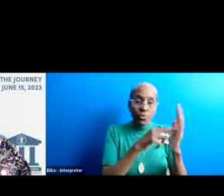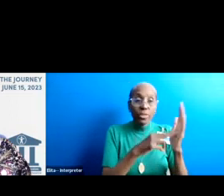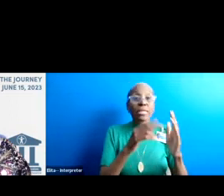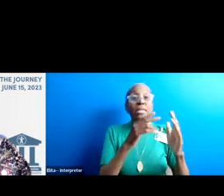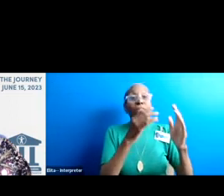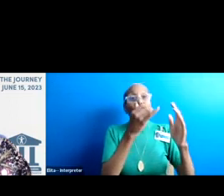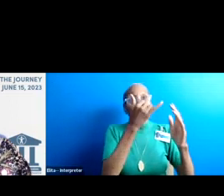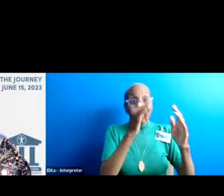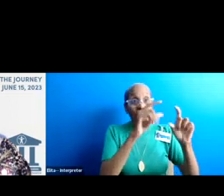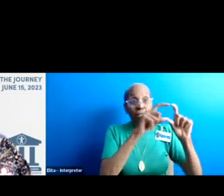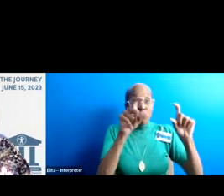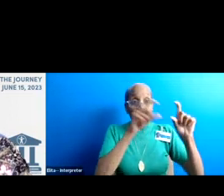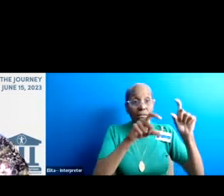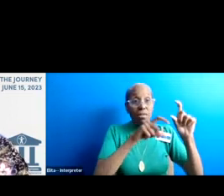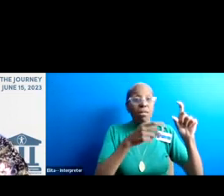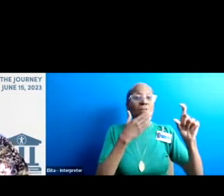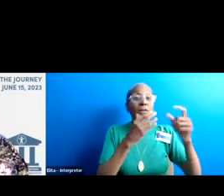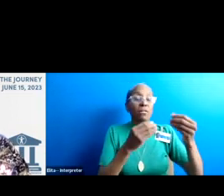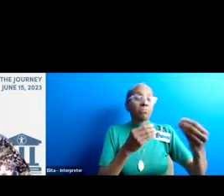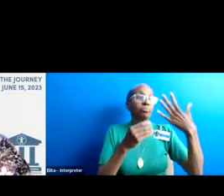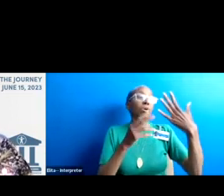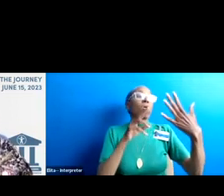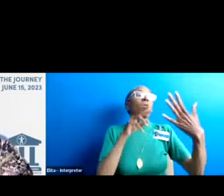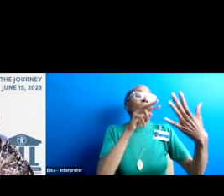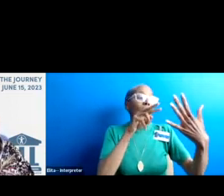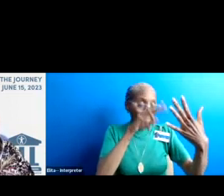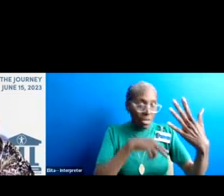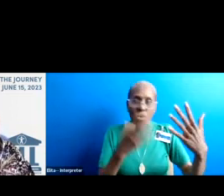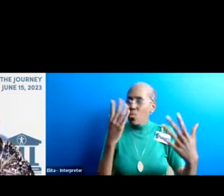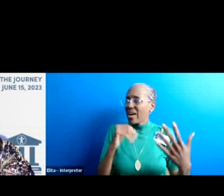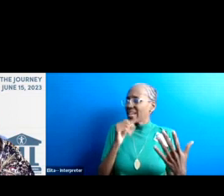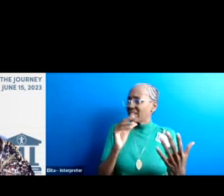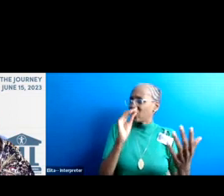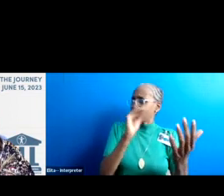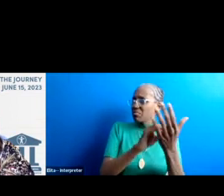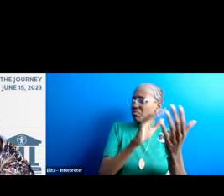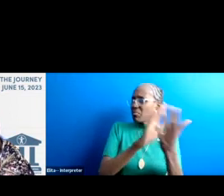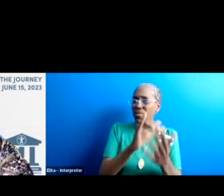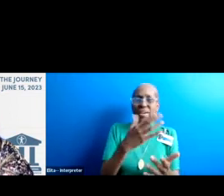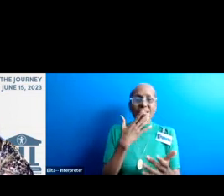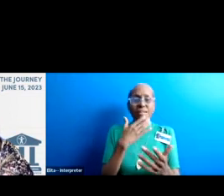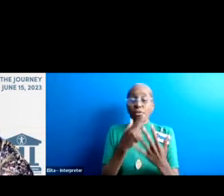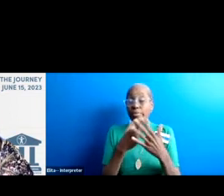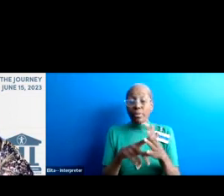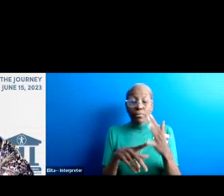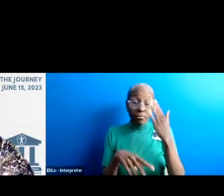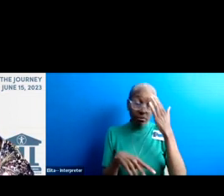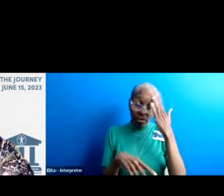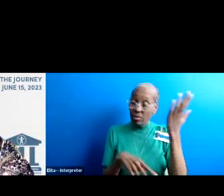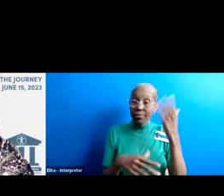highlight over it, that color is much easier to read. Like, why didn't they just go with that to begin with? I don't